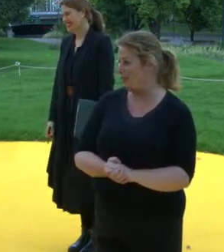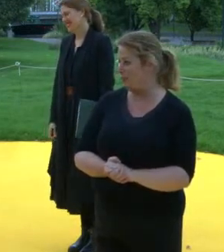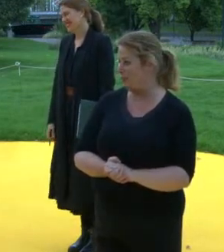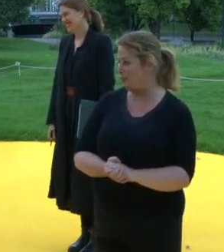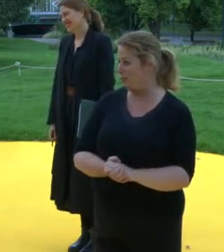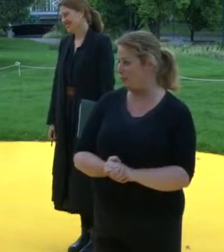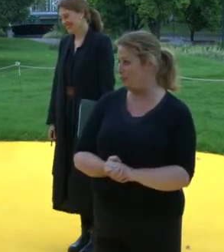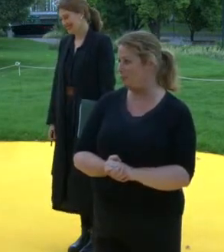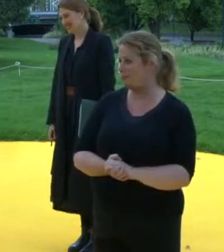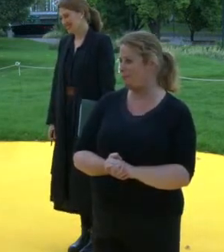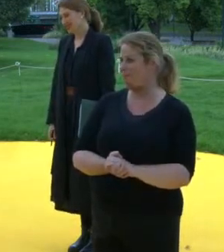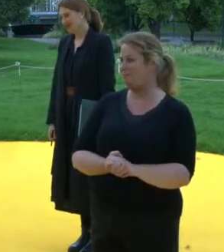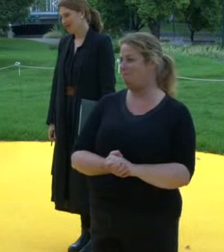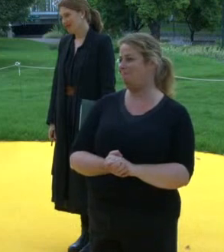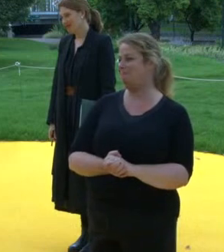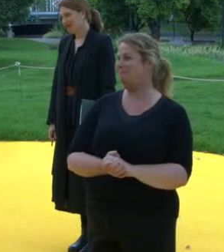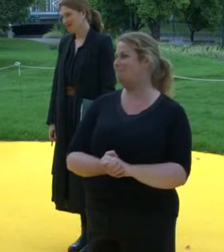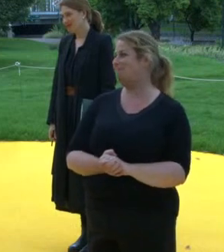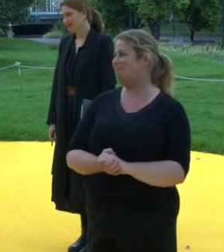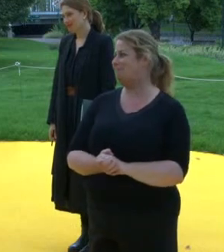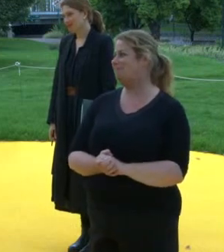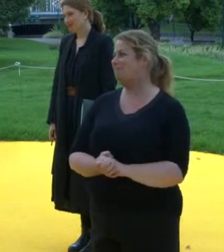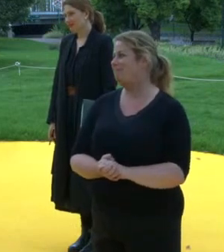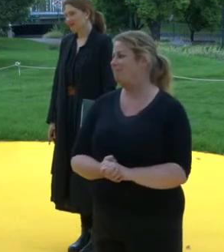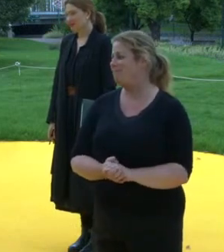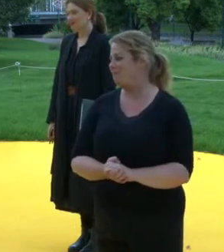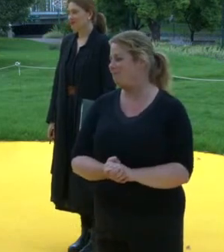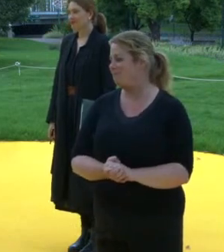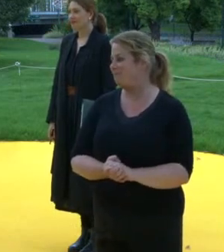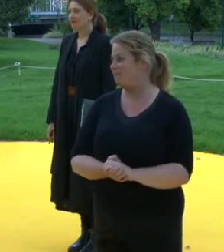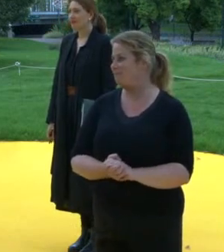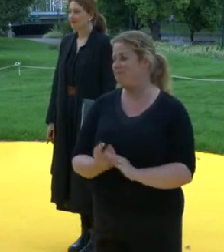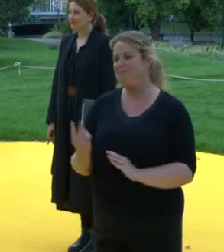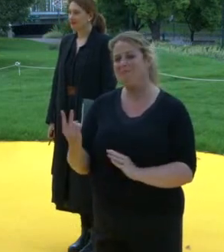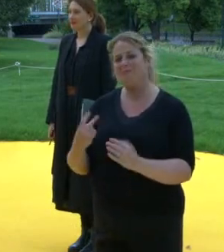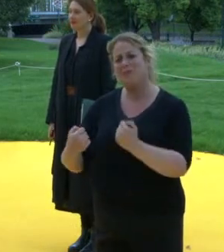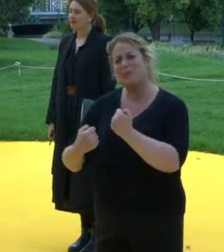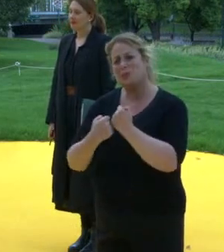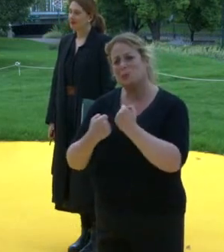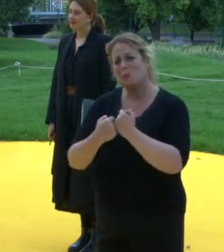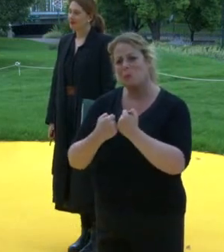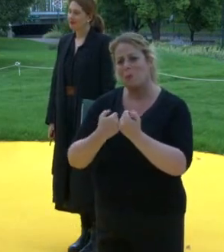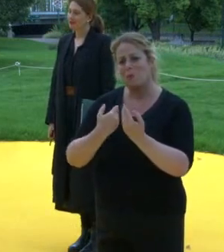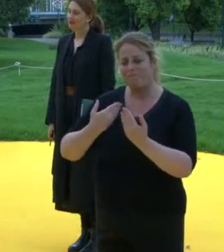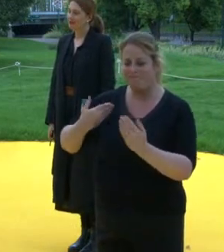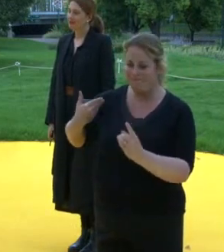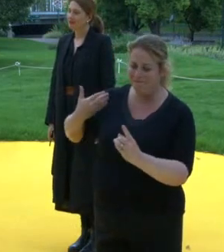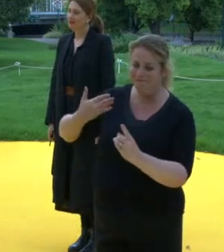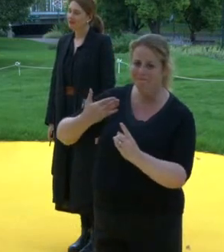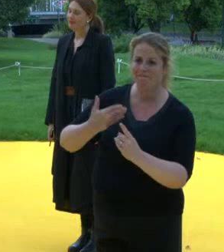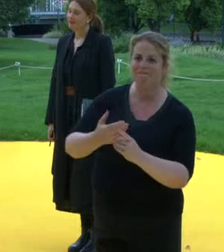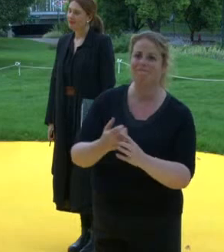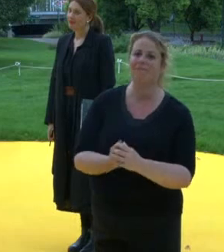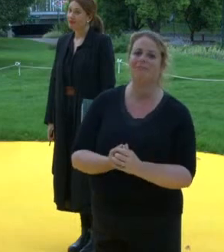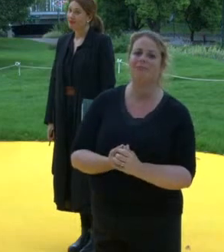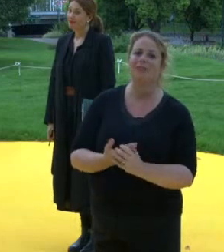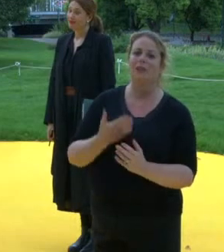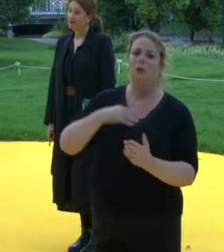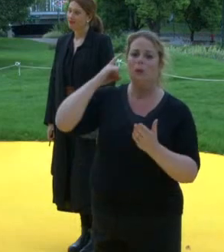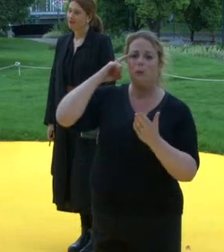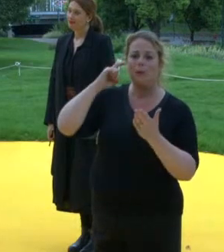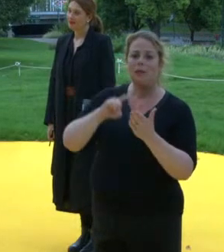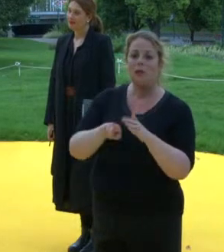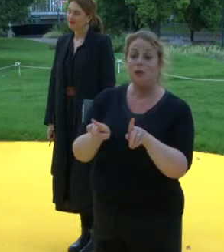It's okay, you can stay. Just for being so supportive on this journey. And I would like to